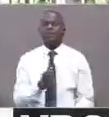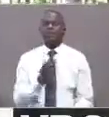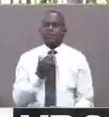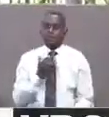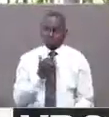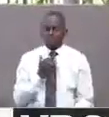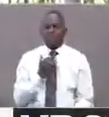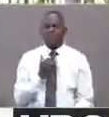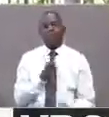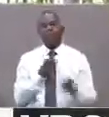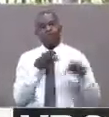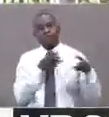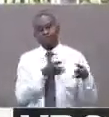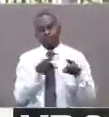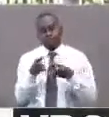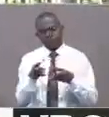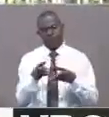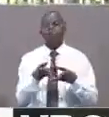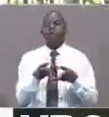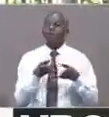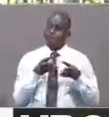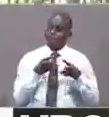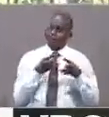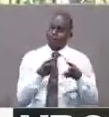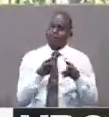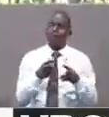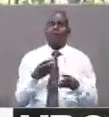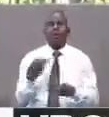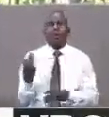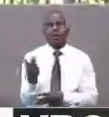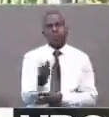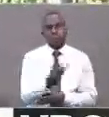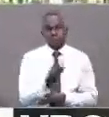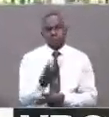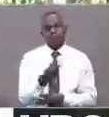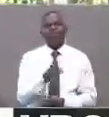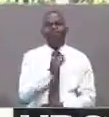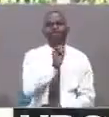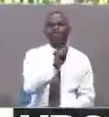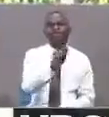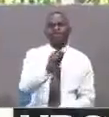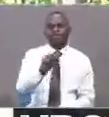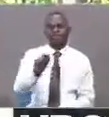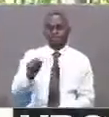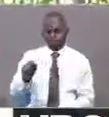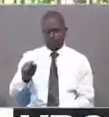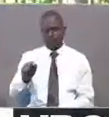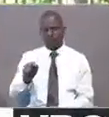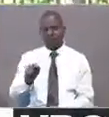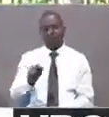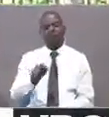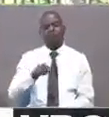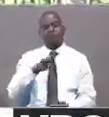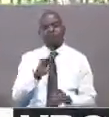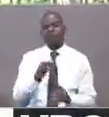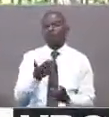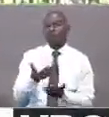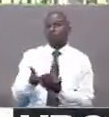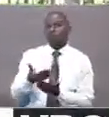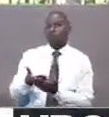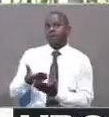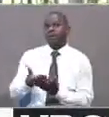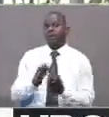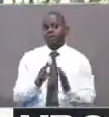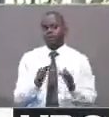to strategize in a way that we map those particular swamps and